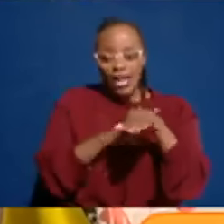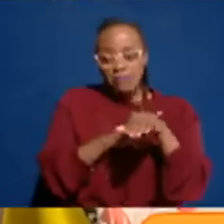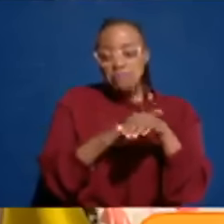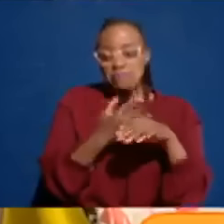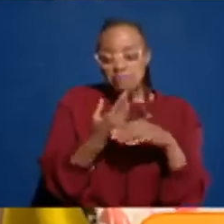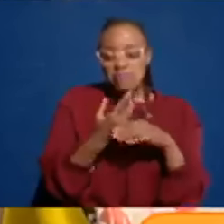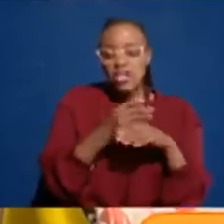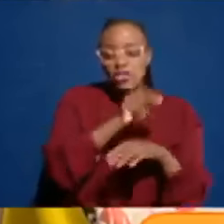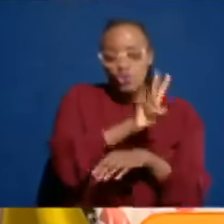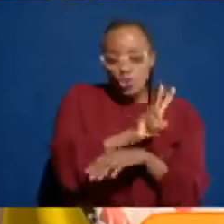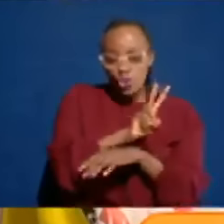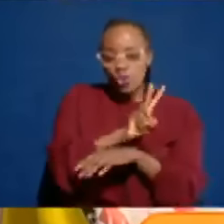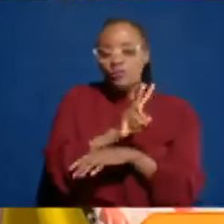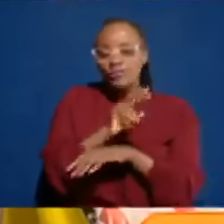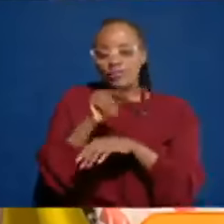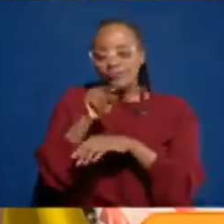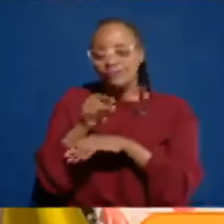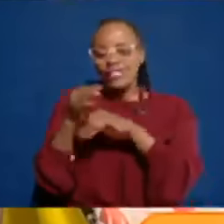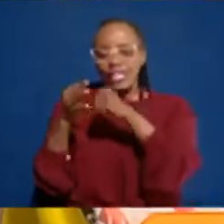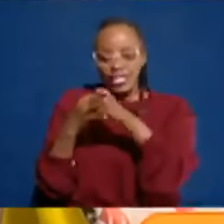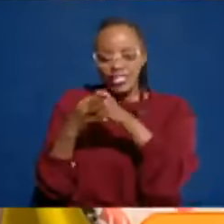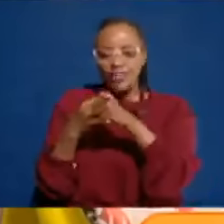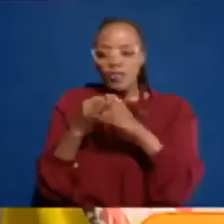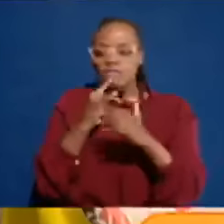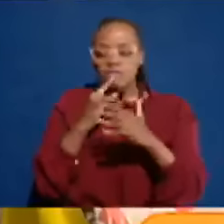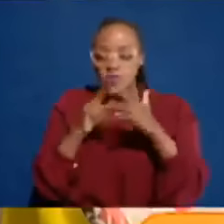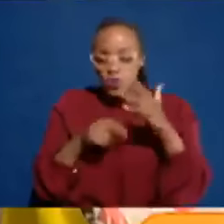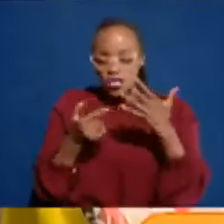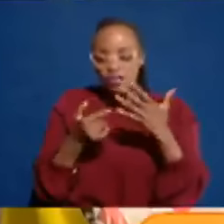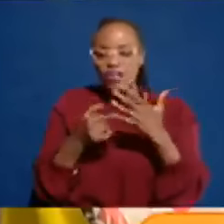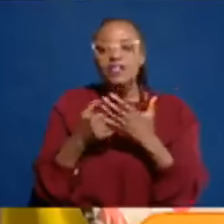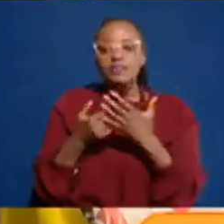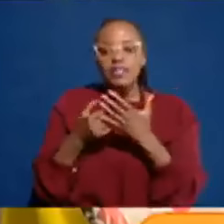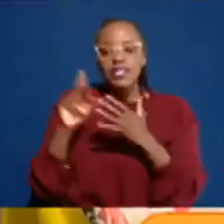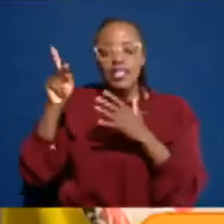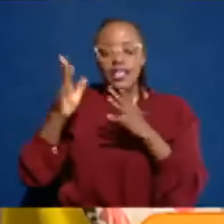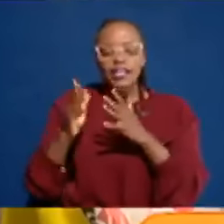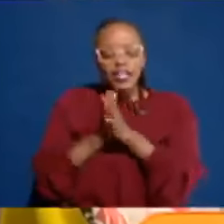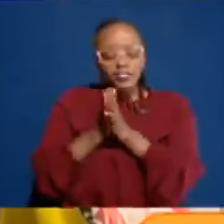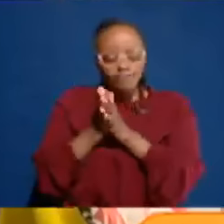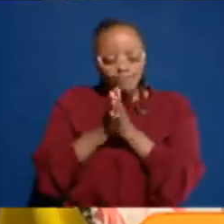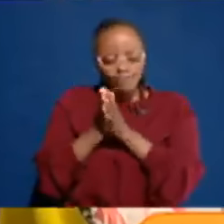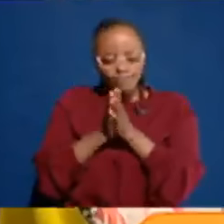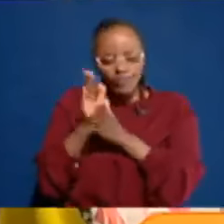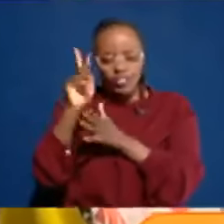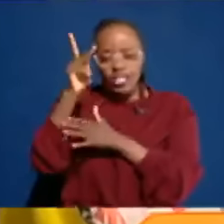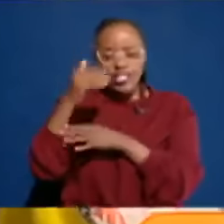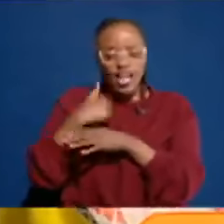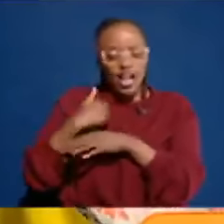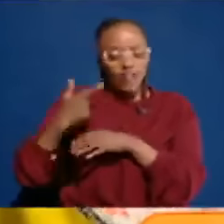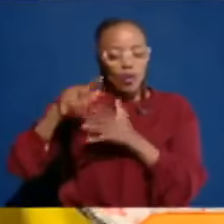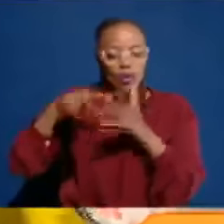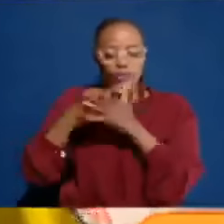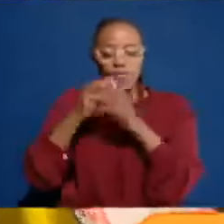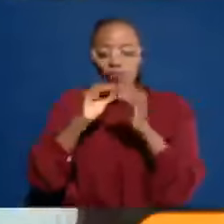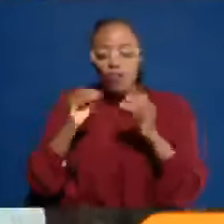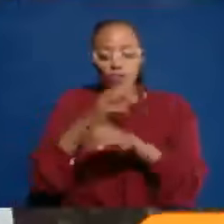dakika nane, I want to assure you that the spirit of the Kenyan youth remains unbowed. Viva comrades,